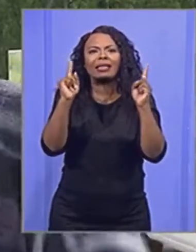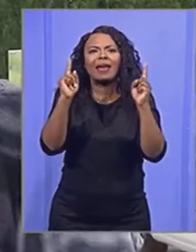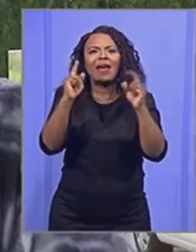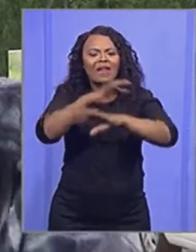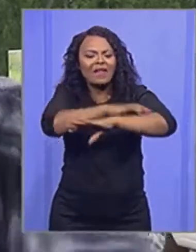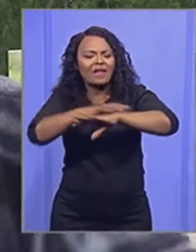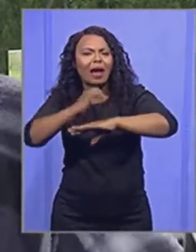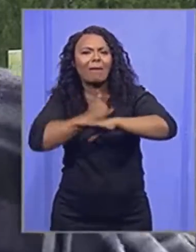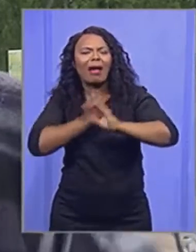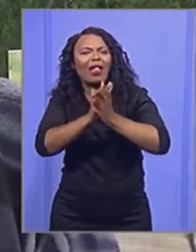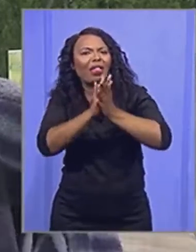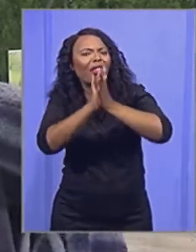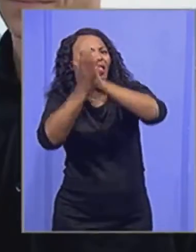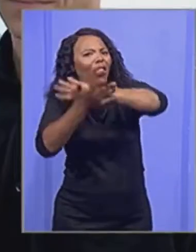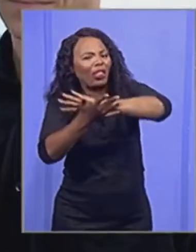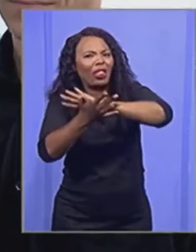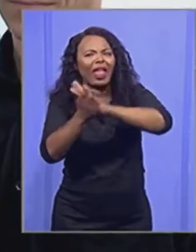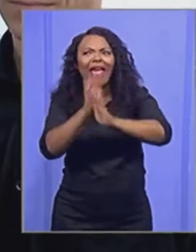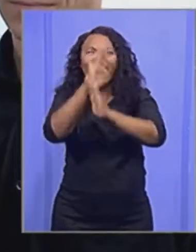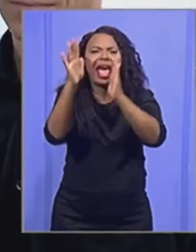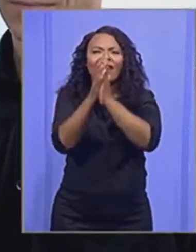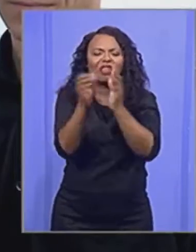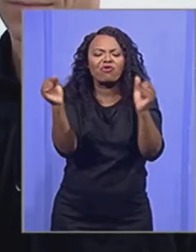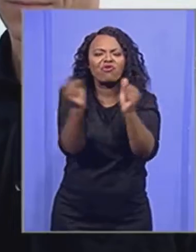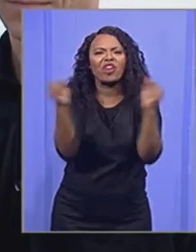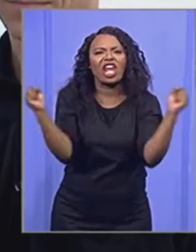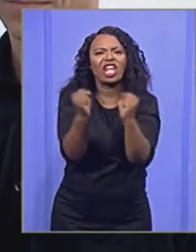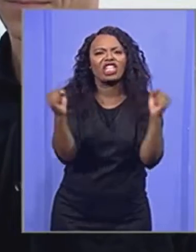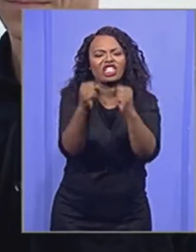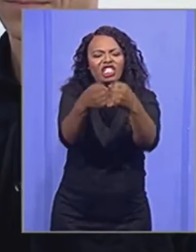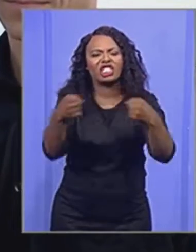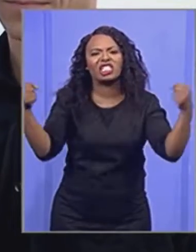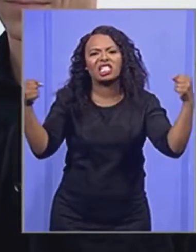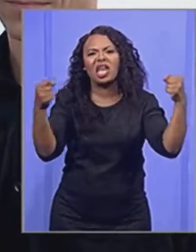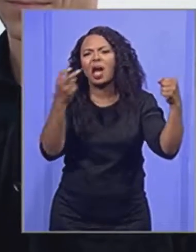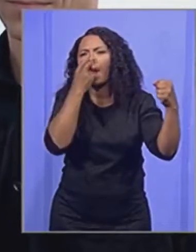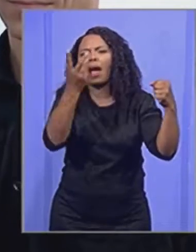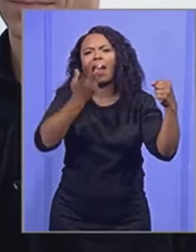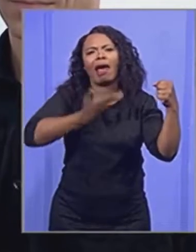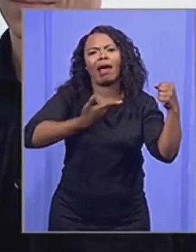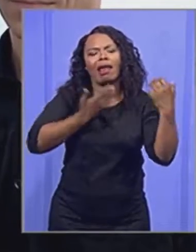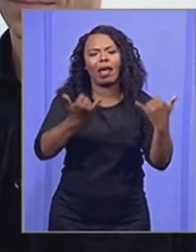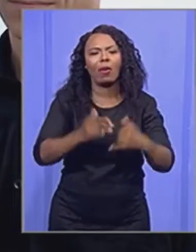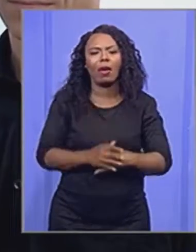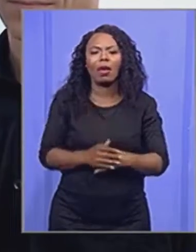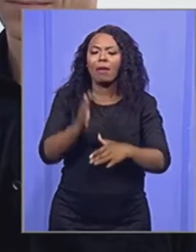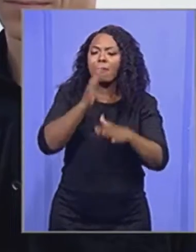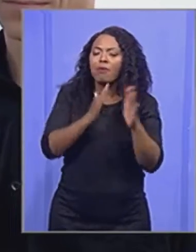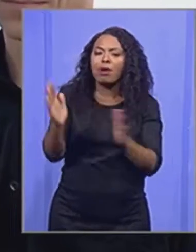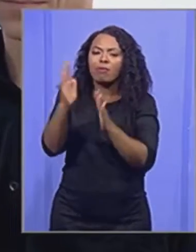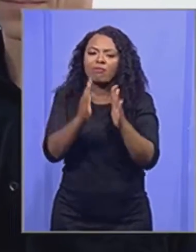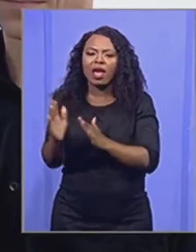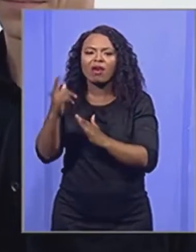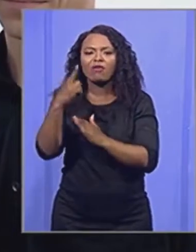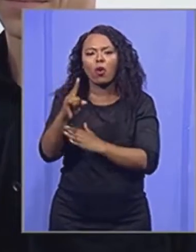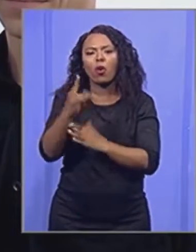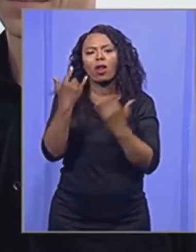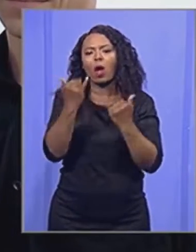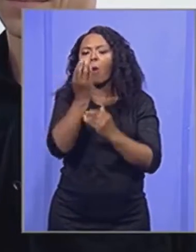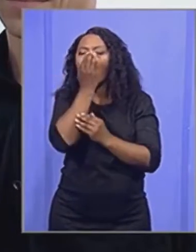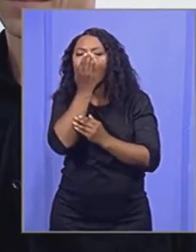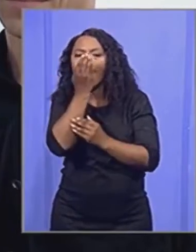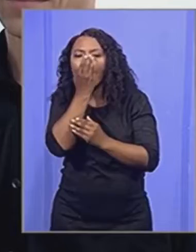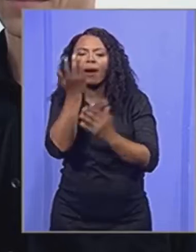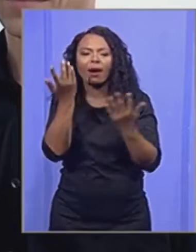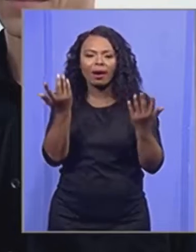thing that is in my fridge. People depending on electricity for oxygen machines, sleep